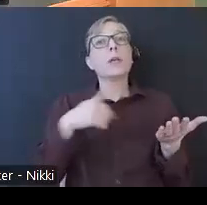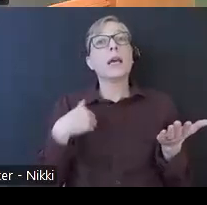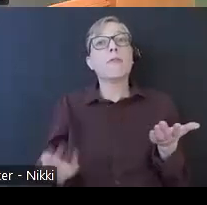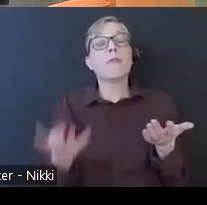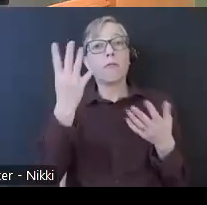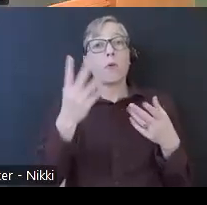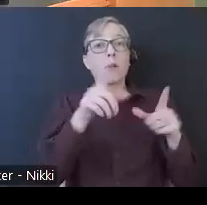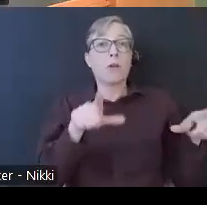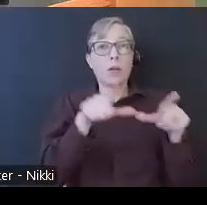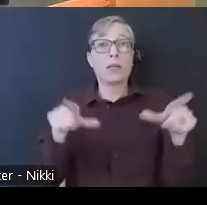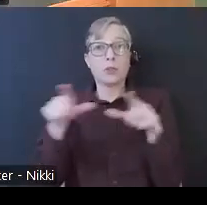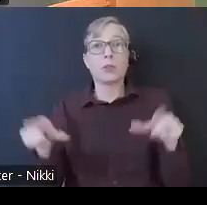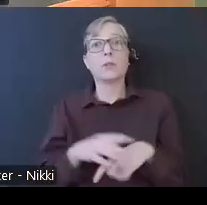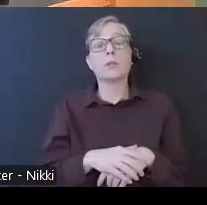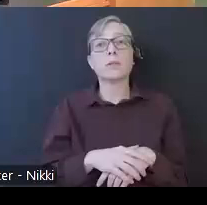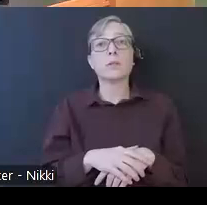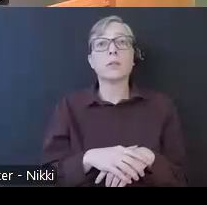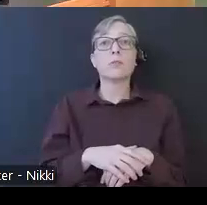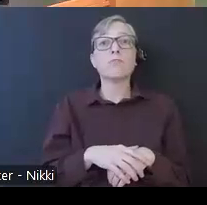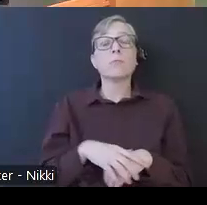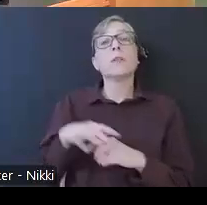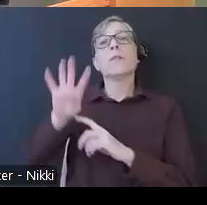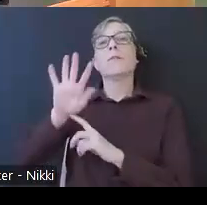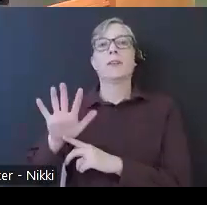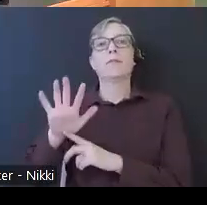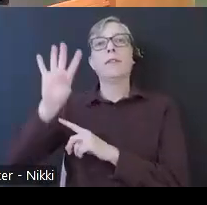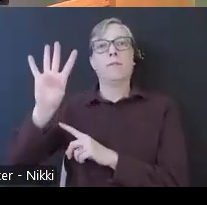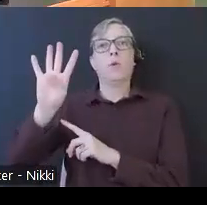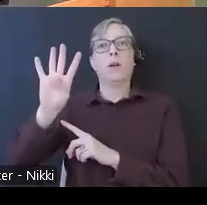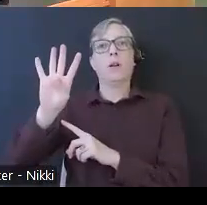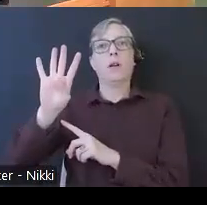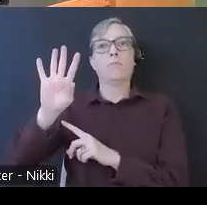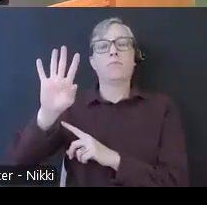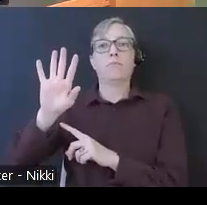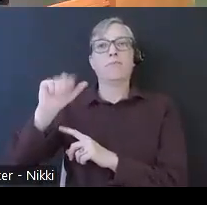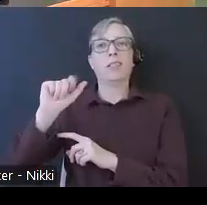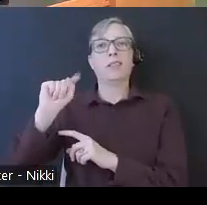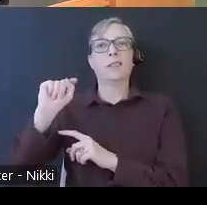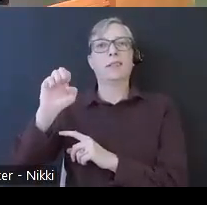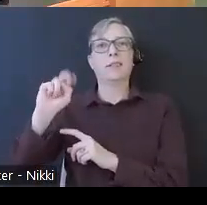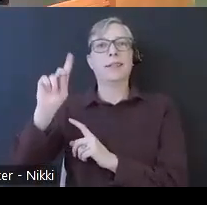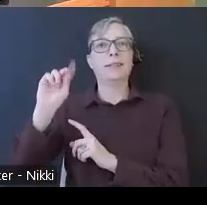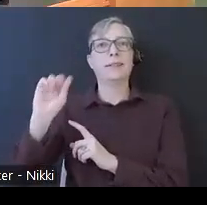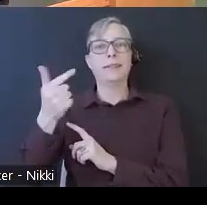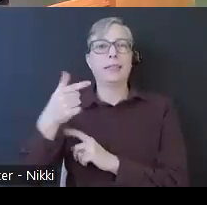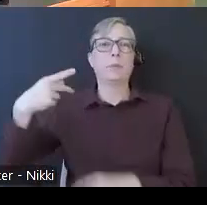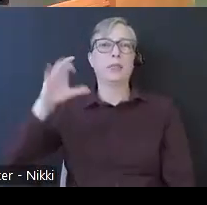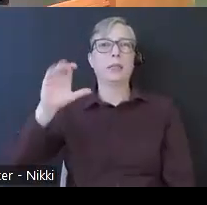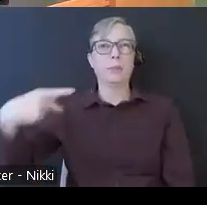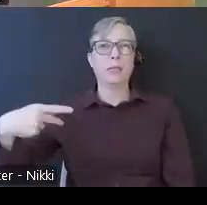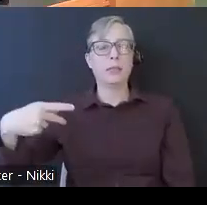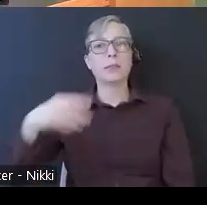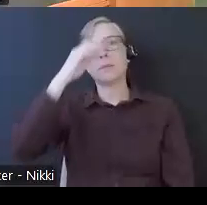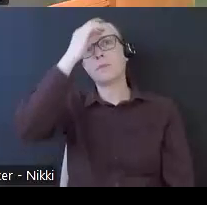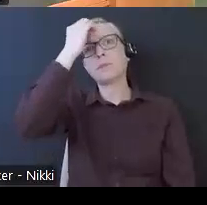few FTEs because the attendings are running the residency program and teaching and medical school teaching and seeing patients, et cetera.